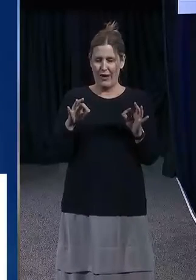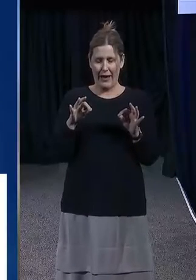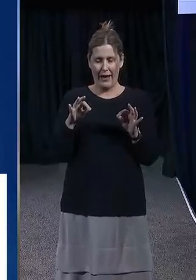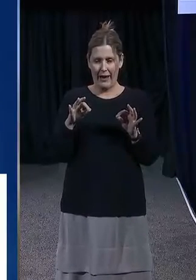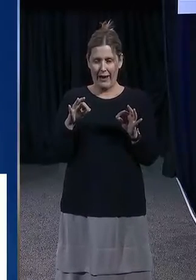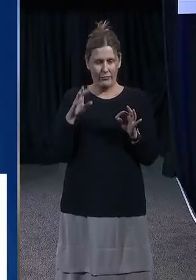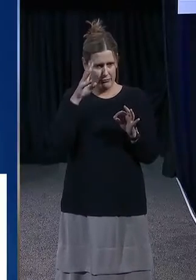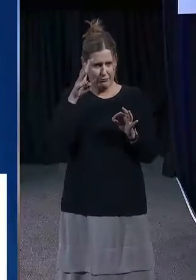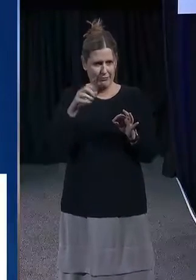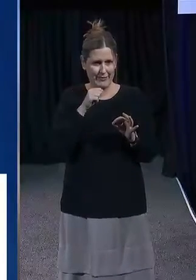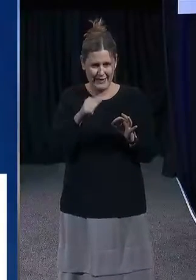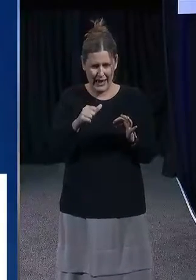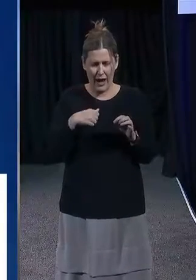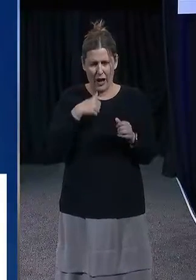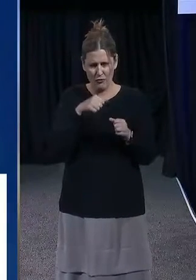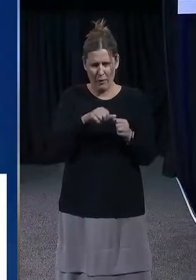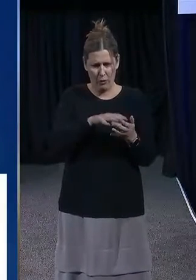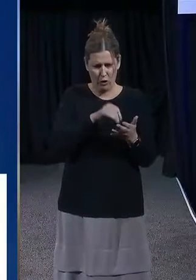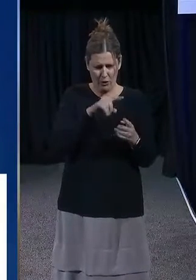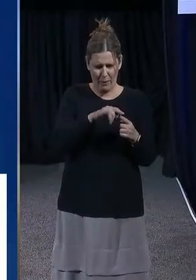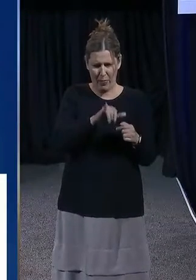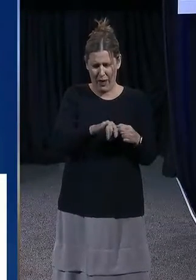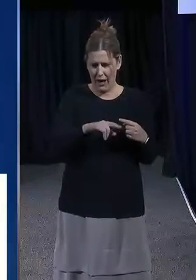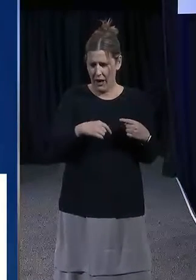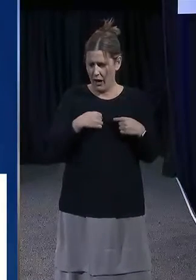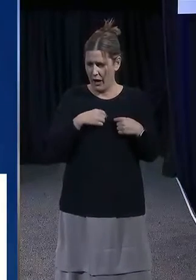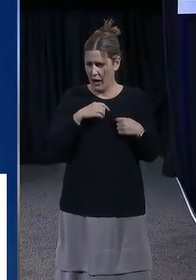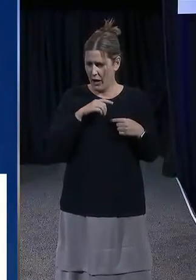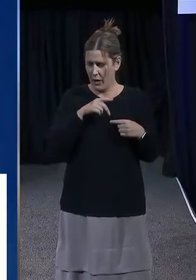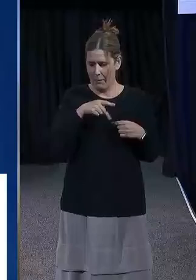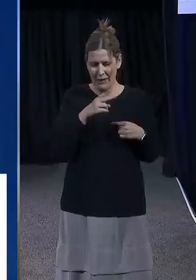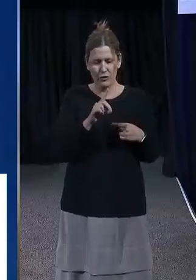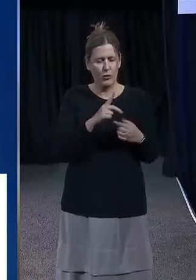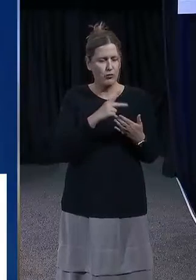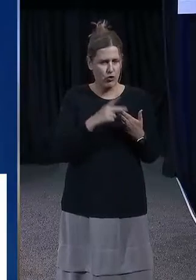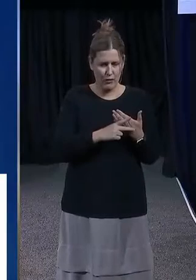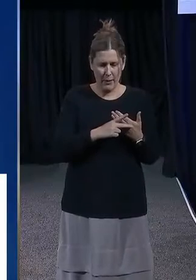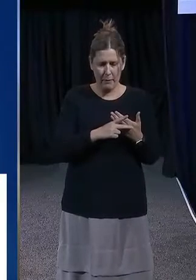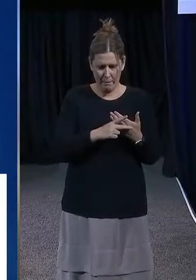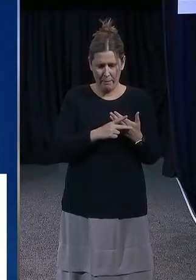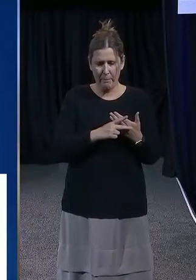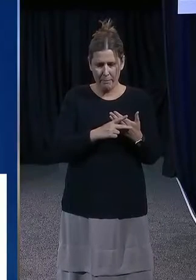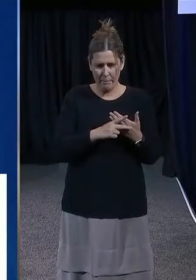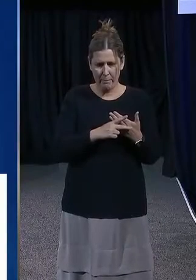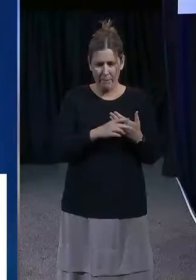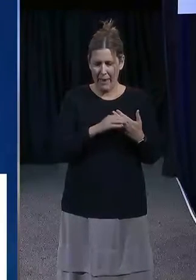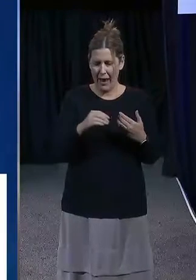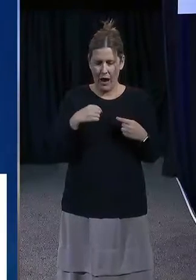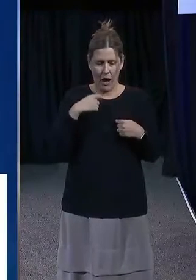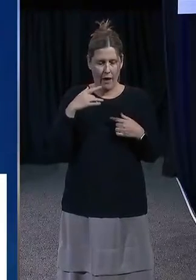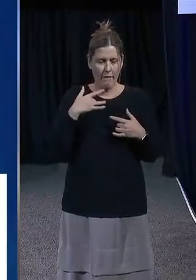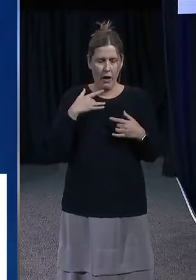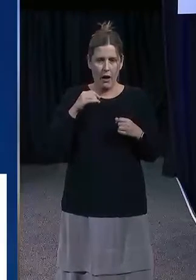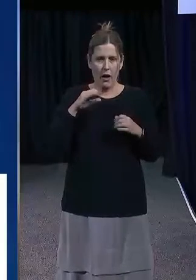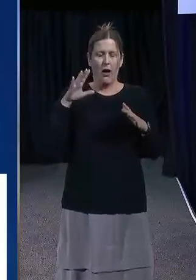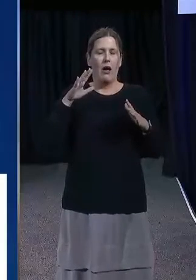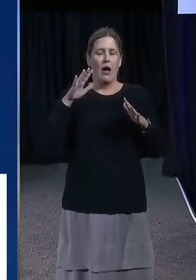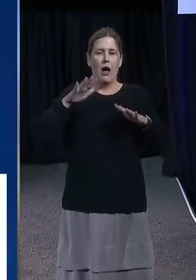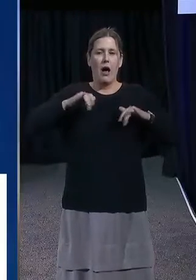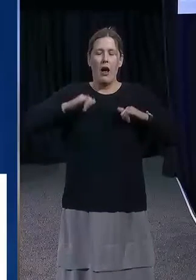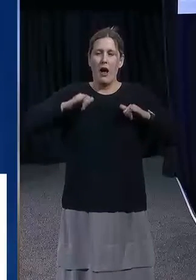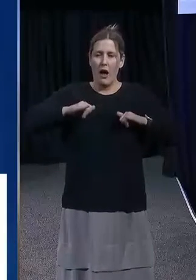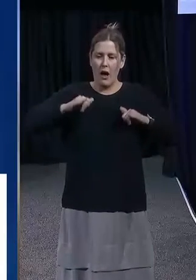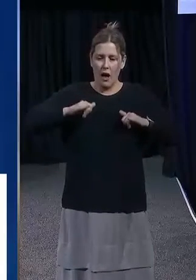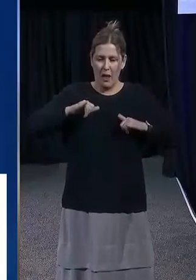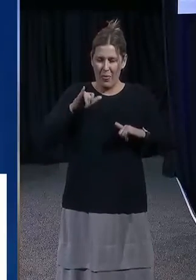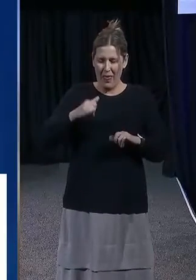remember learning about this when I was doing my PhD, and the light bulbs went on. This idea